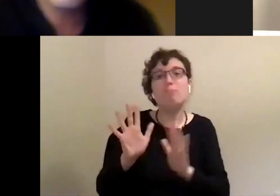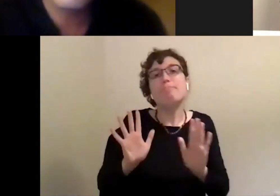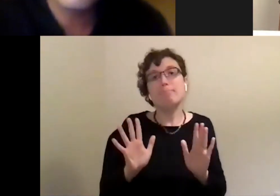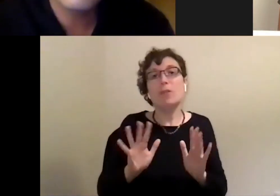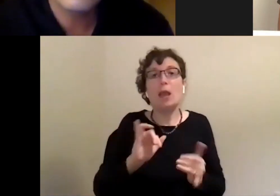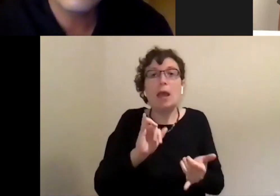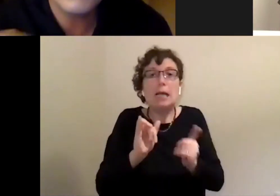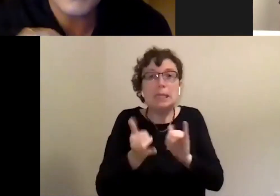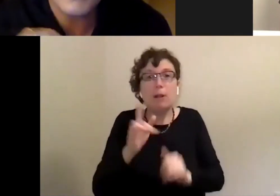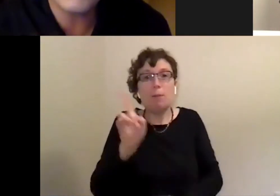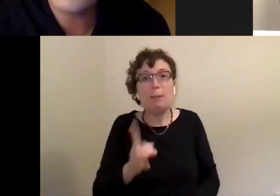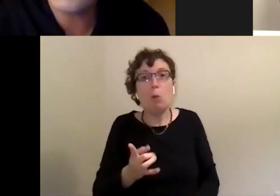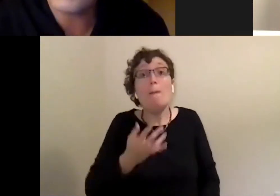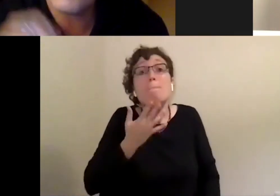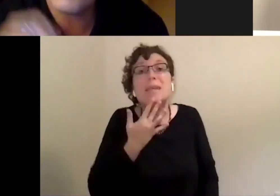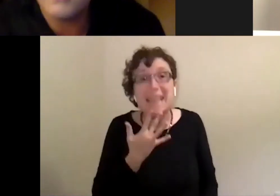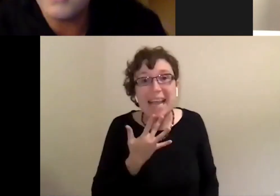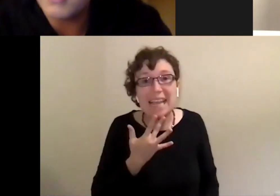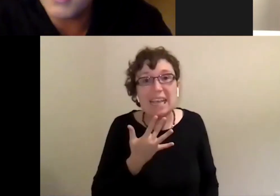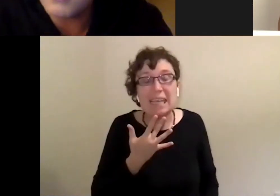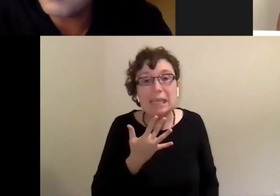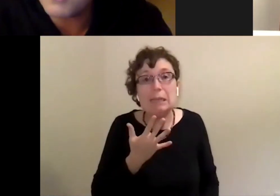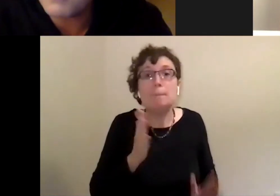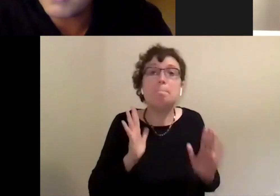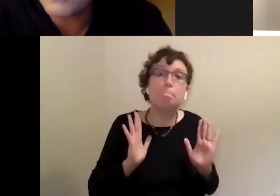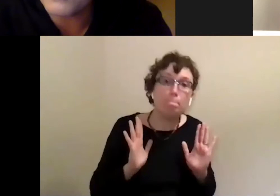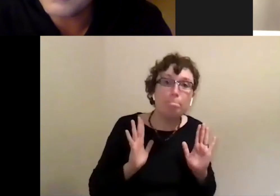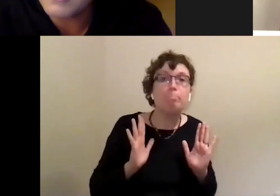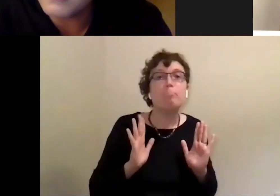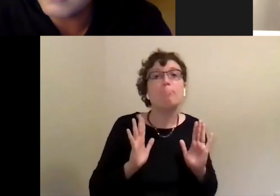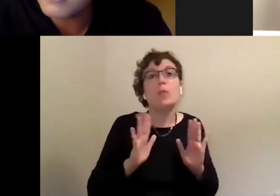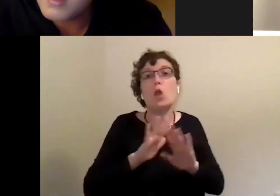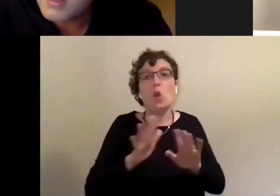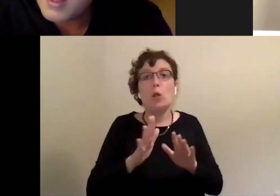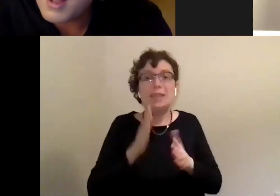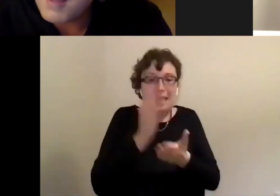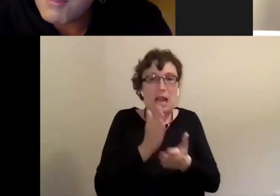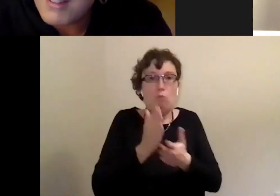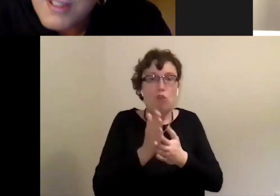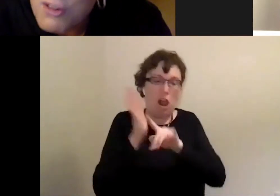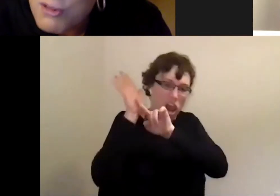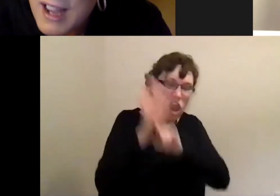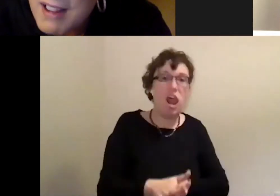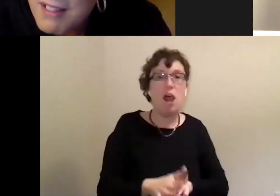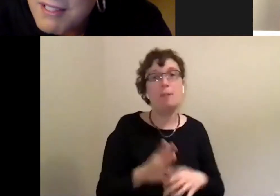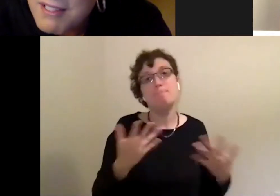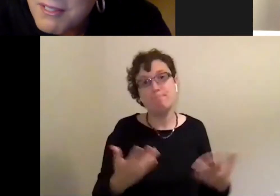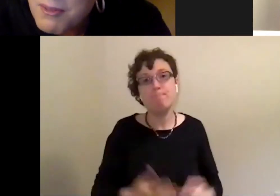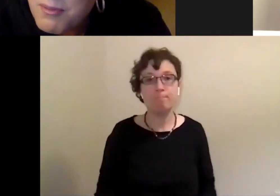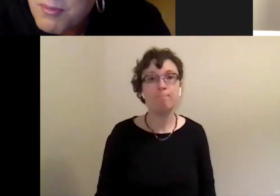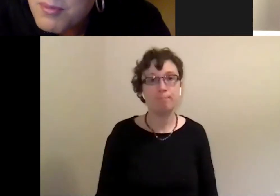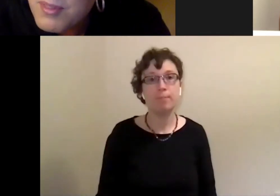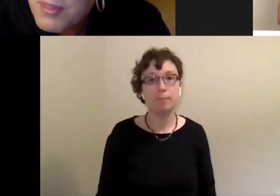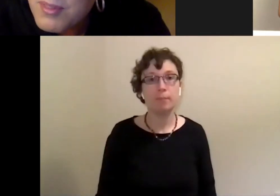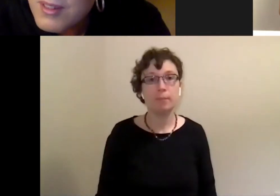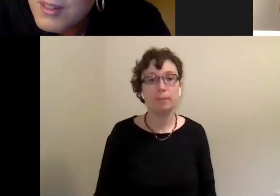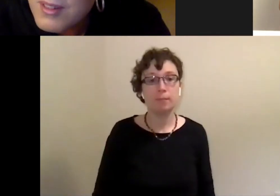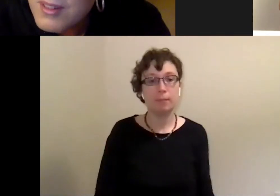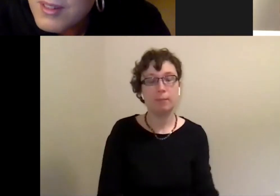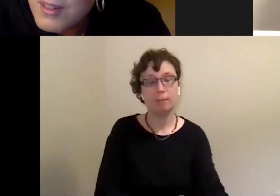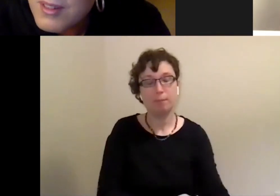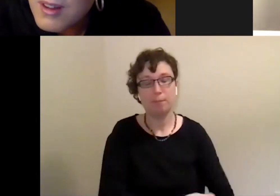say. Yeah, absolutely. Yeah, that makes total sense. Right, let's scroll down.